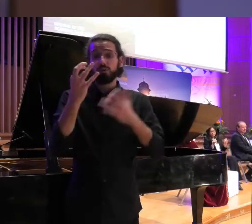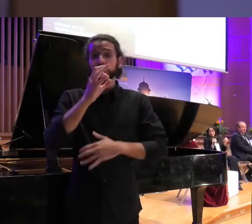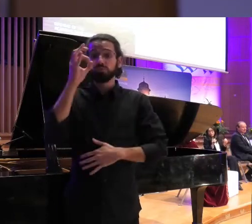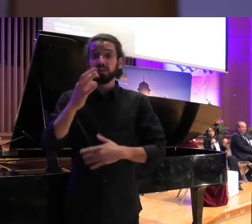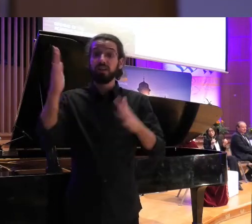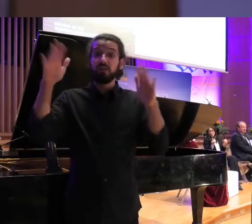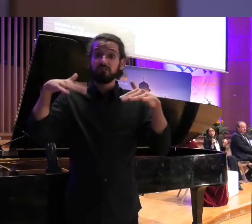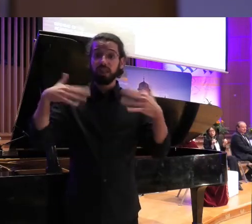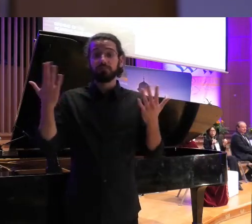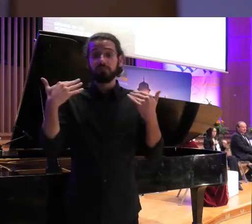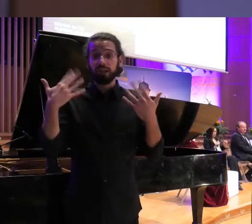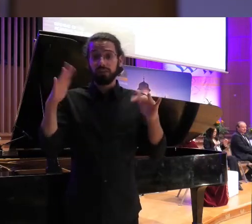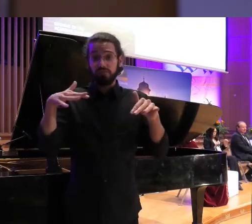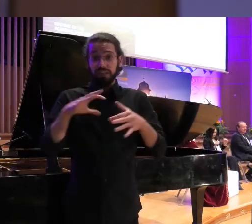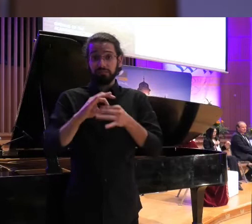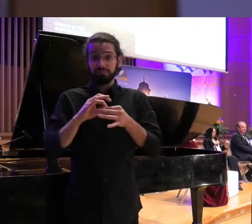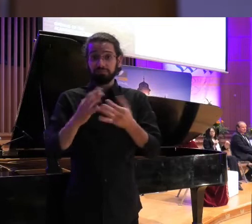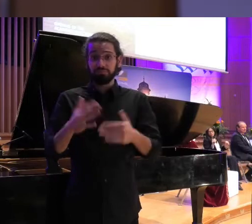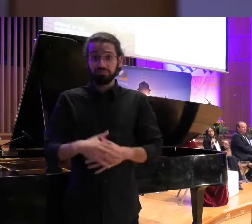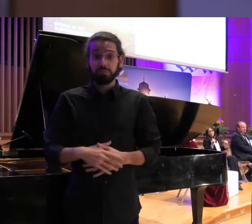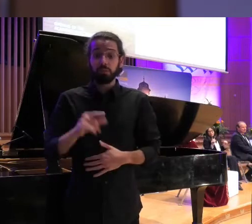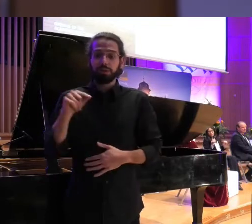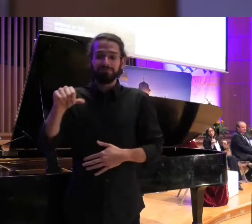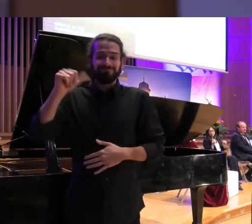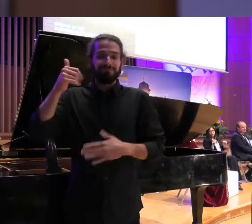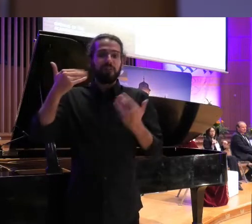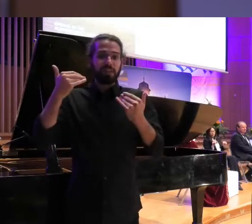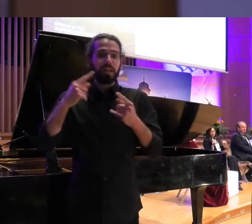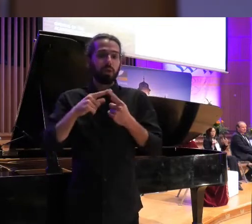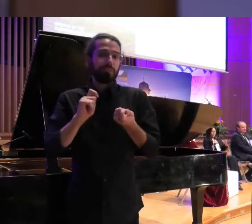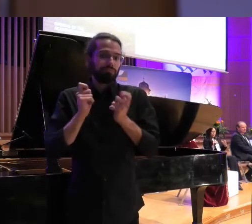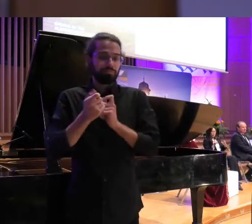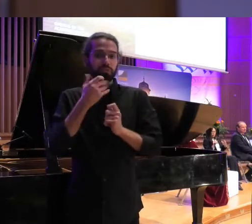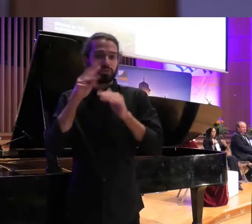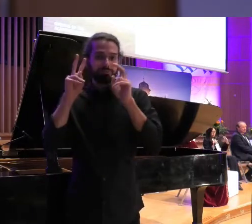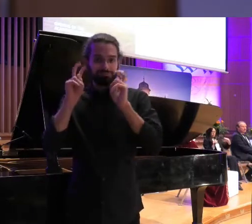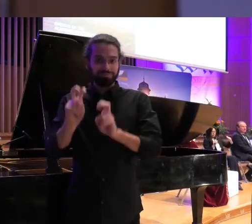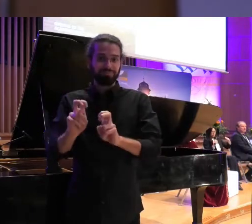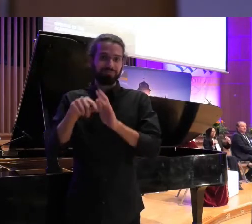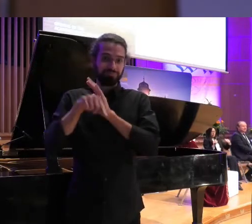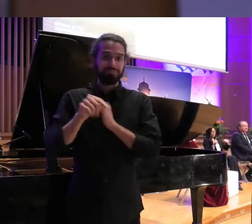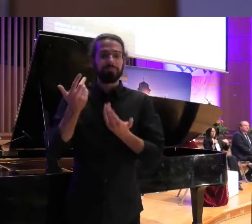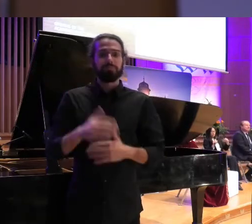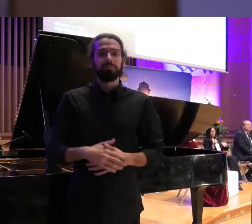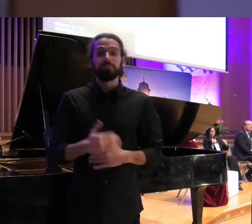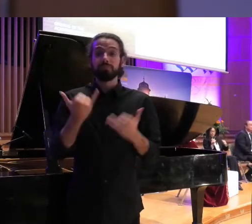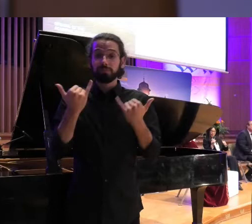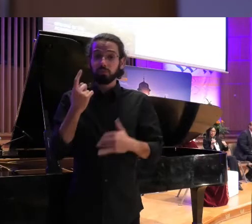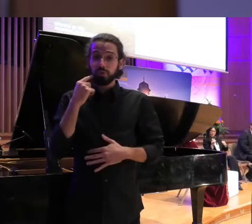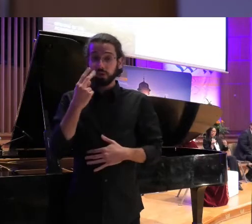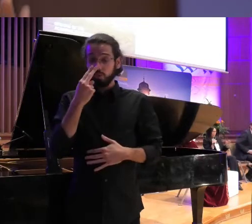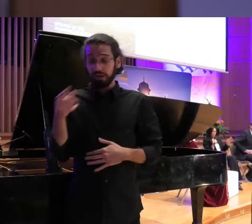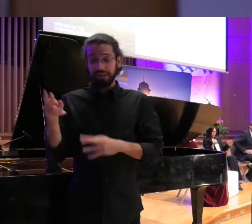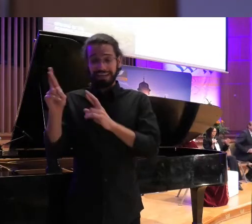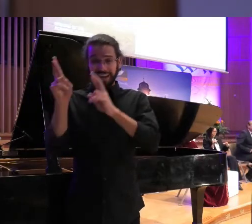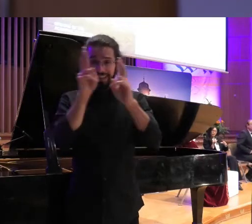or weather-related. So that's our main research area. We look at how these risks are interconnected